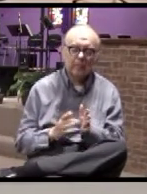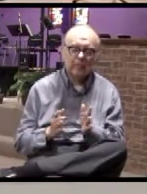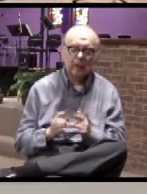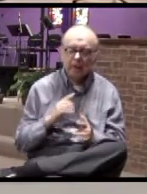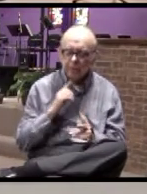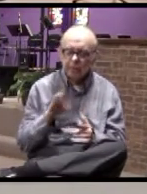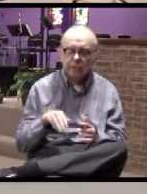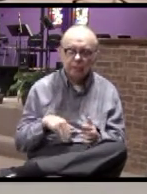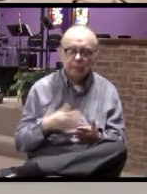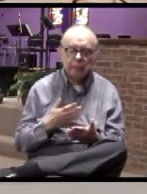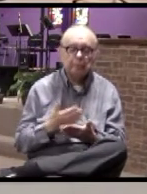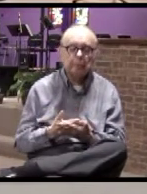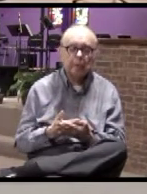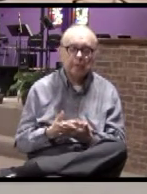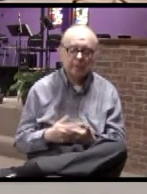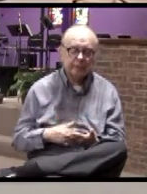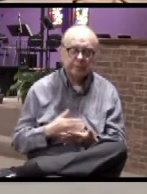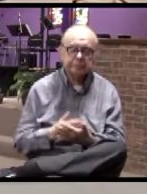born.